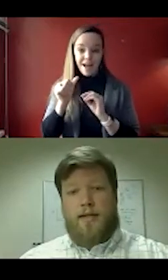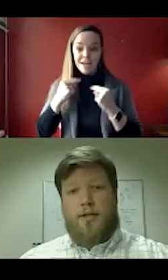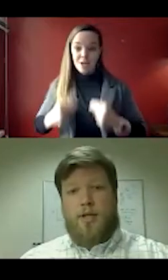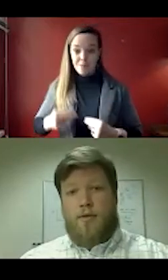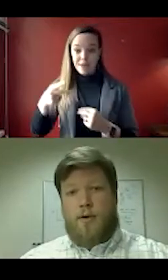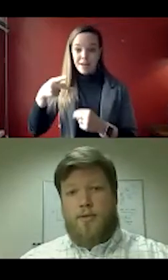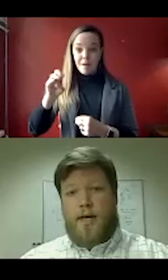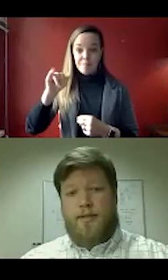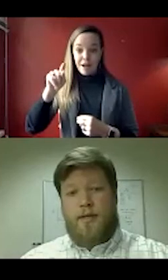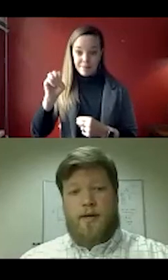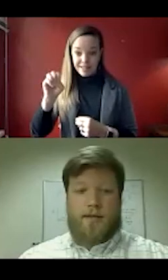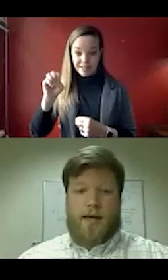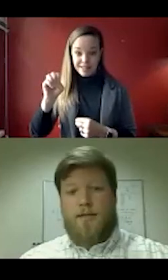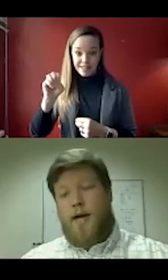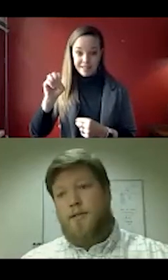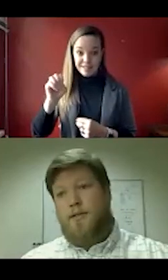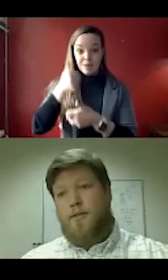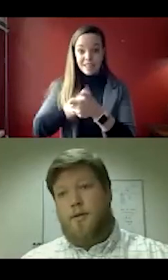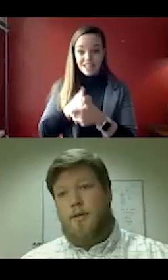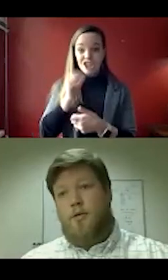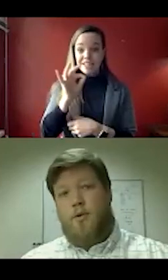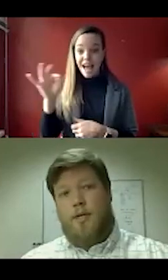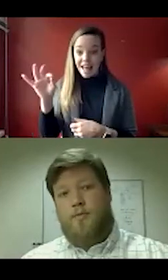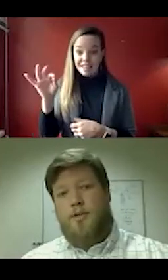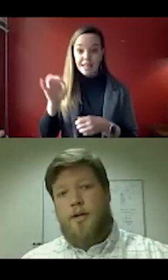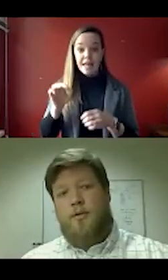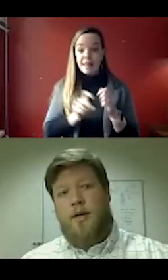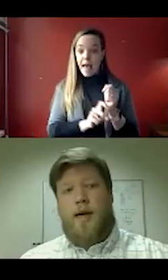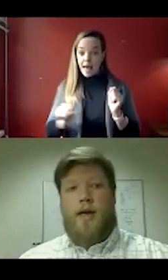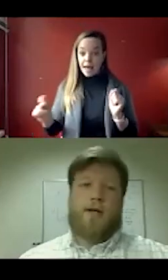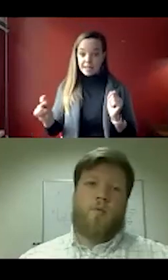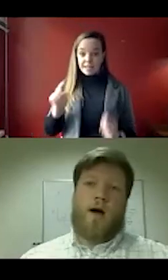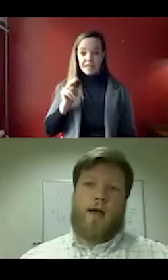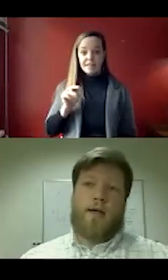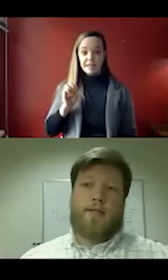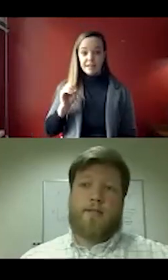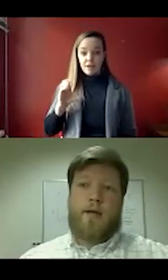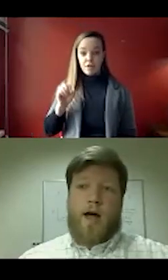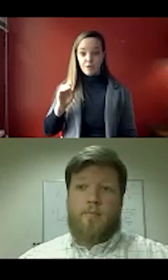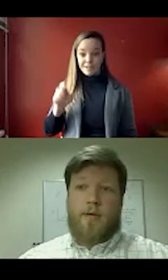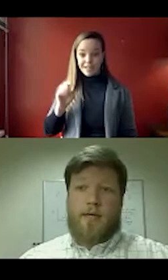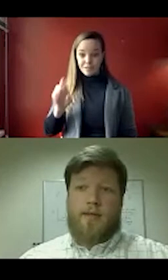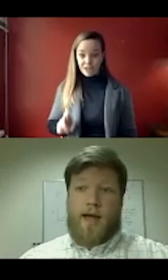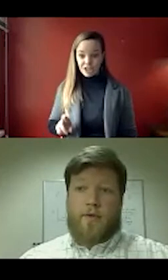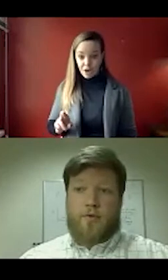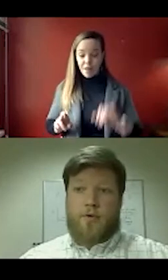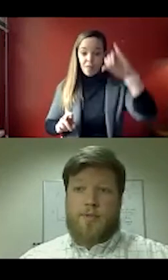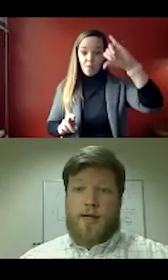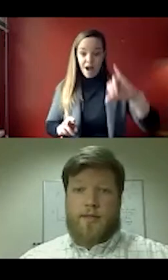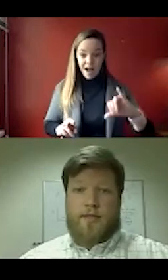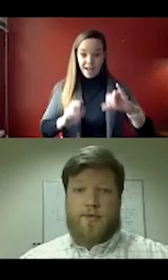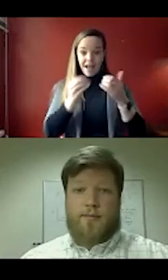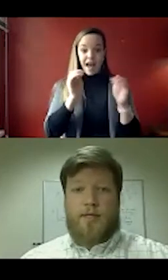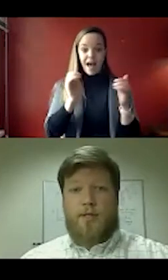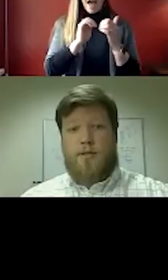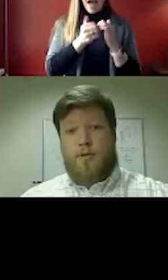And each dot represents, on the x-axis, their neocortex ratio, and then on the y-axis, how big the average group size